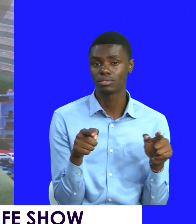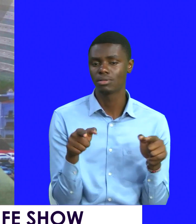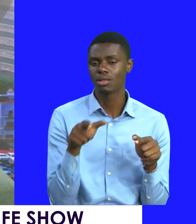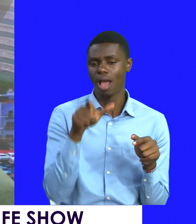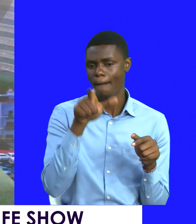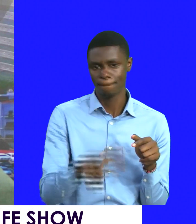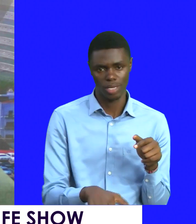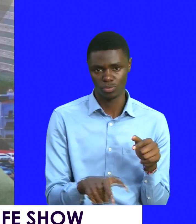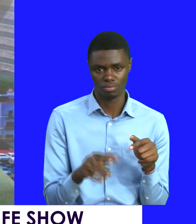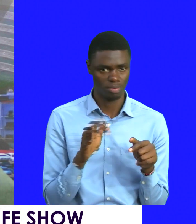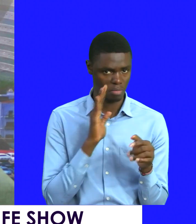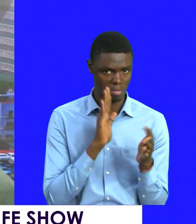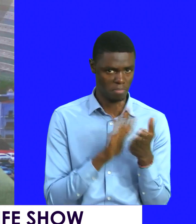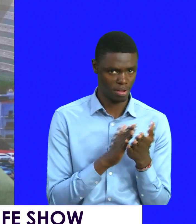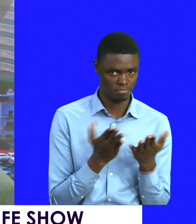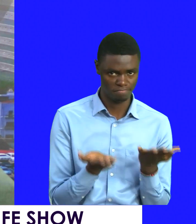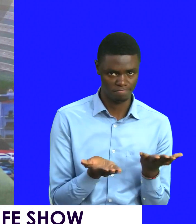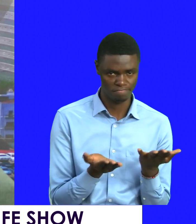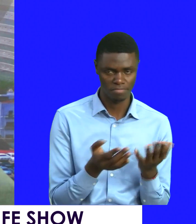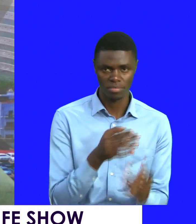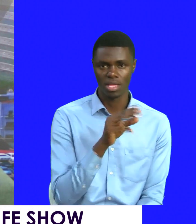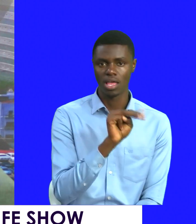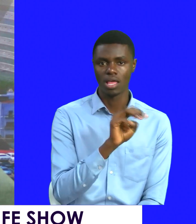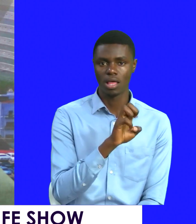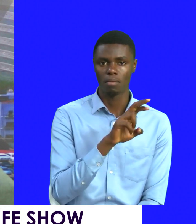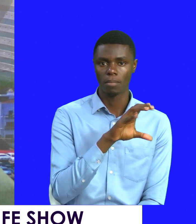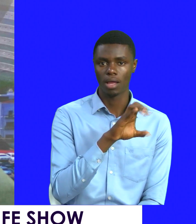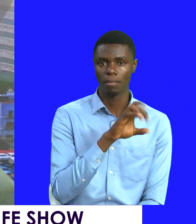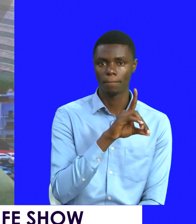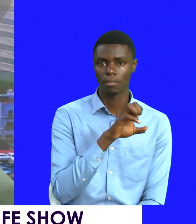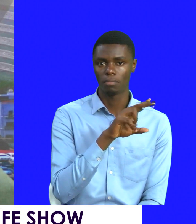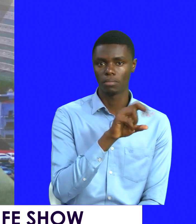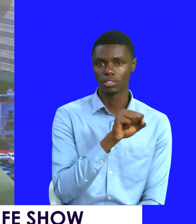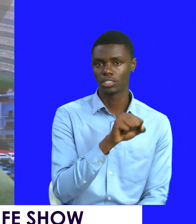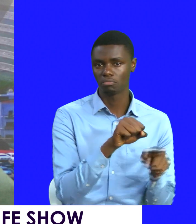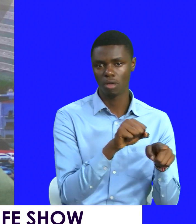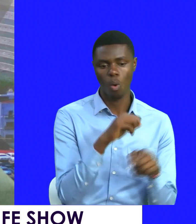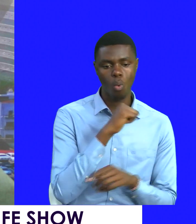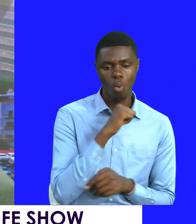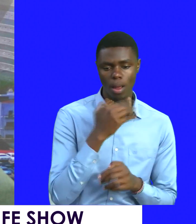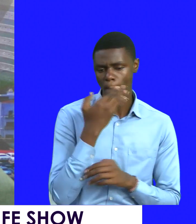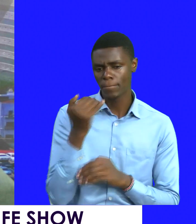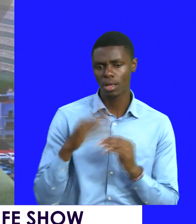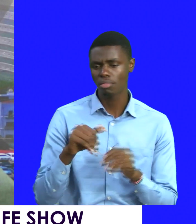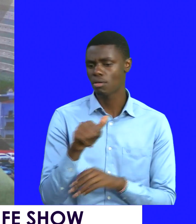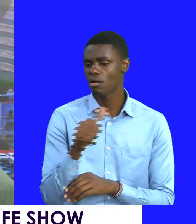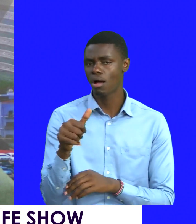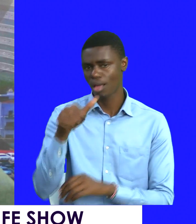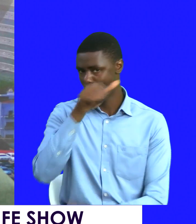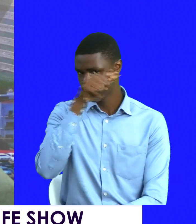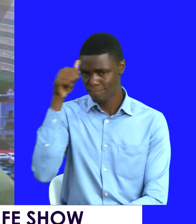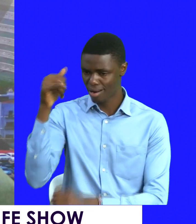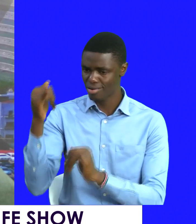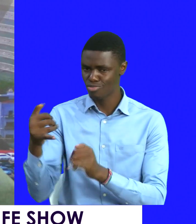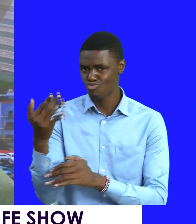be pushed to believe that the Mercedes-Benz that is old is better than this other brand that is new.